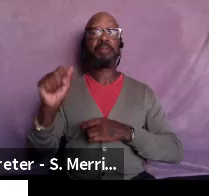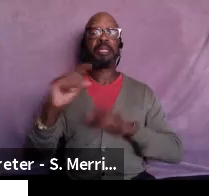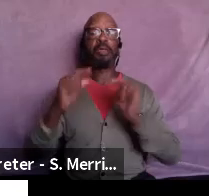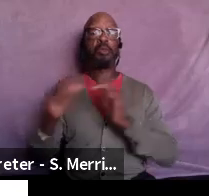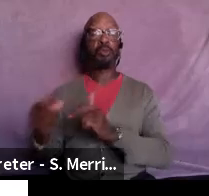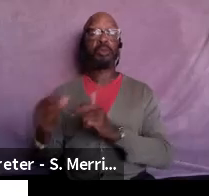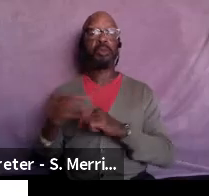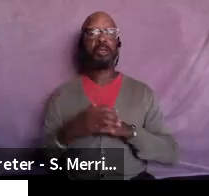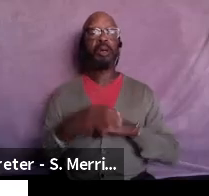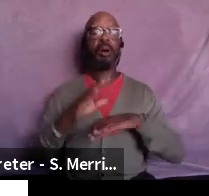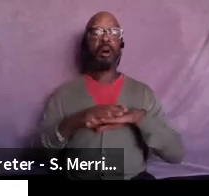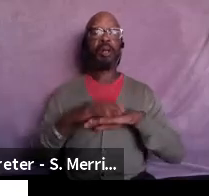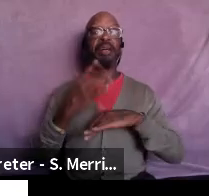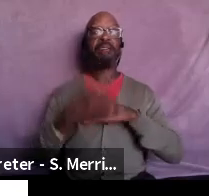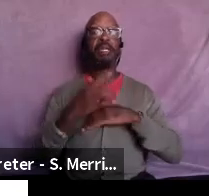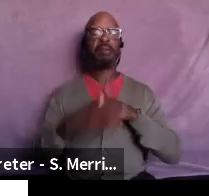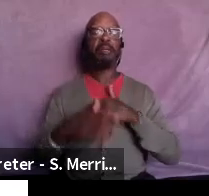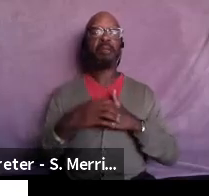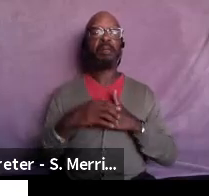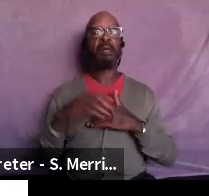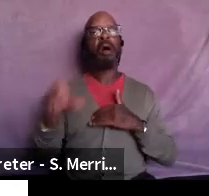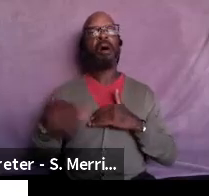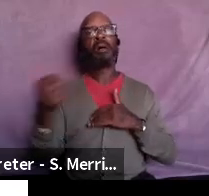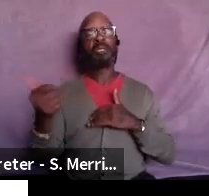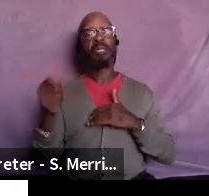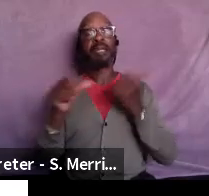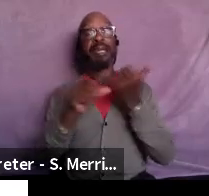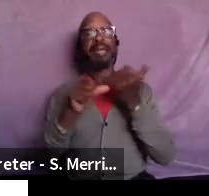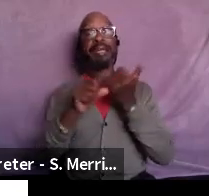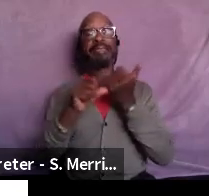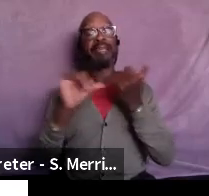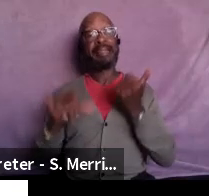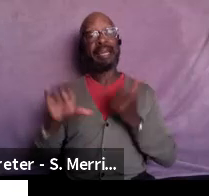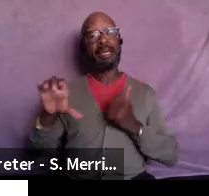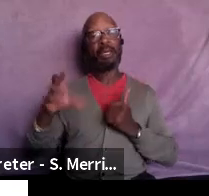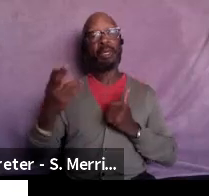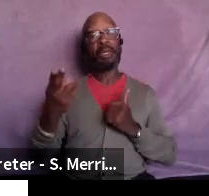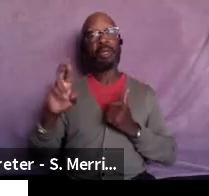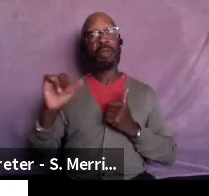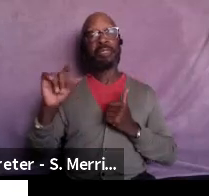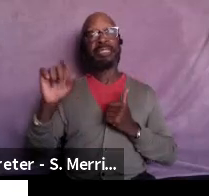available auxiliary aids and services that Christus provides.